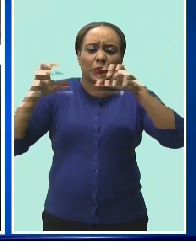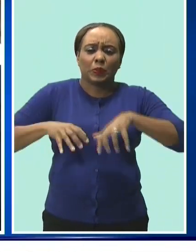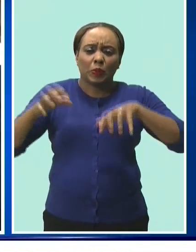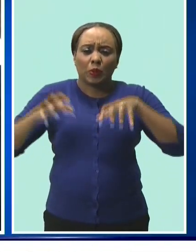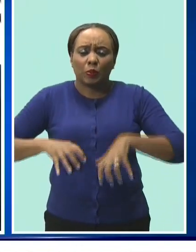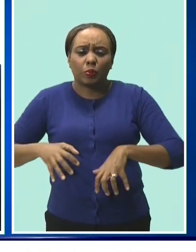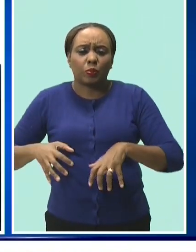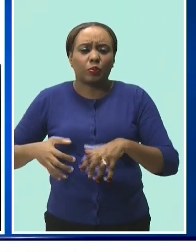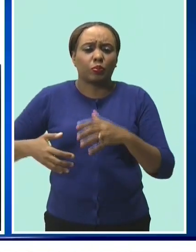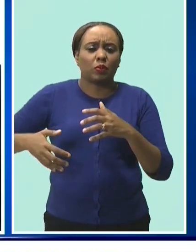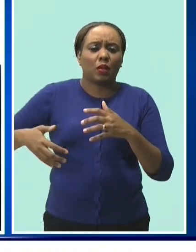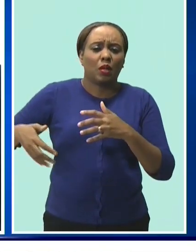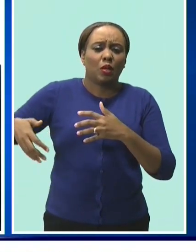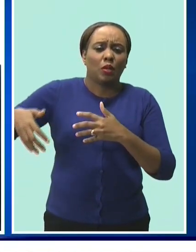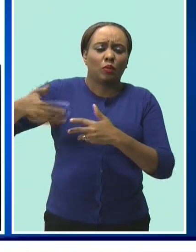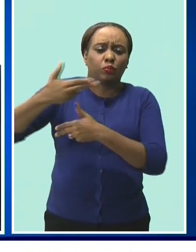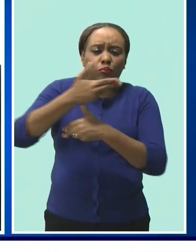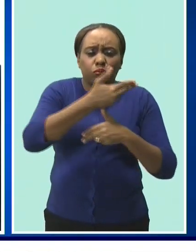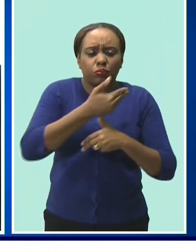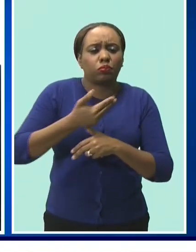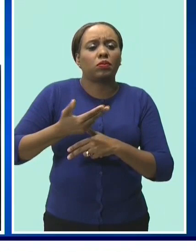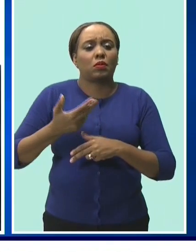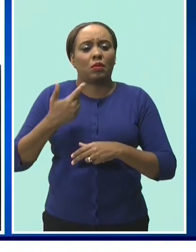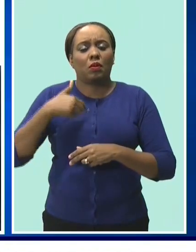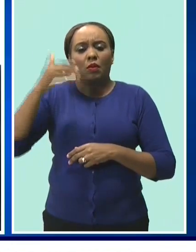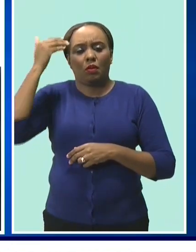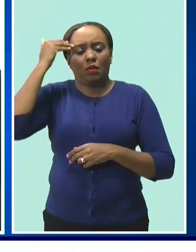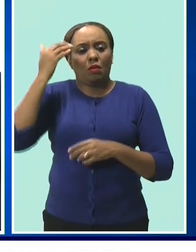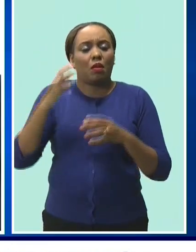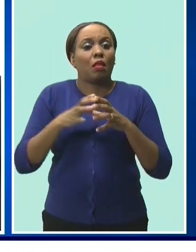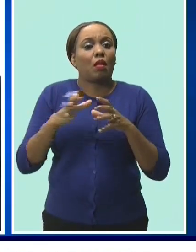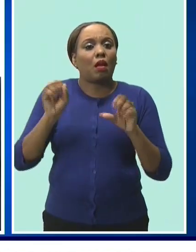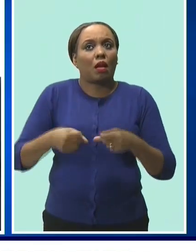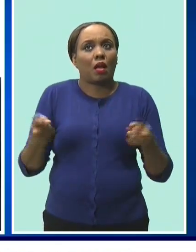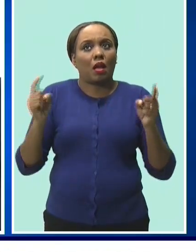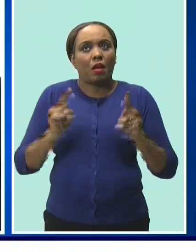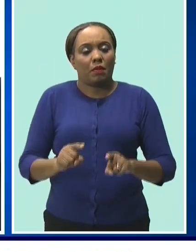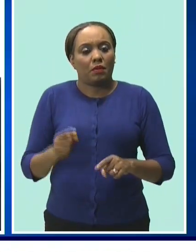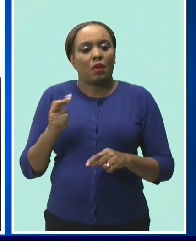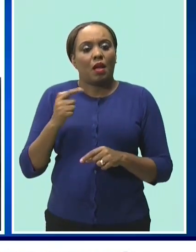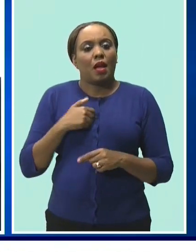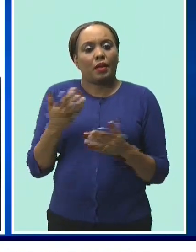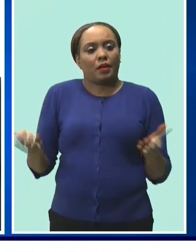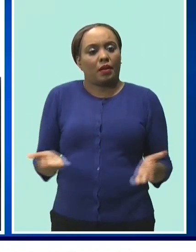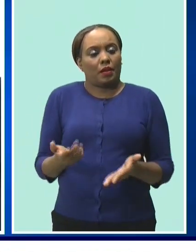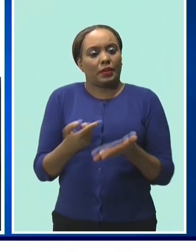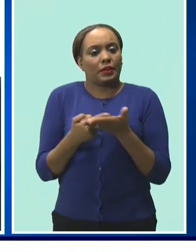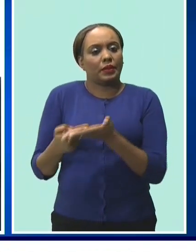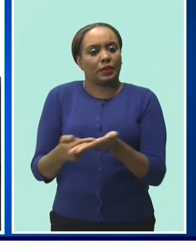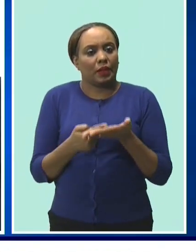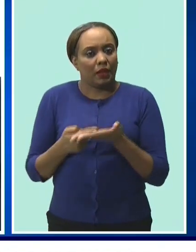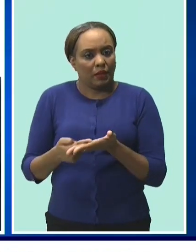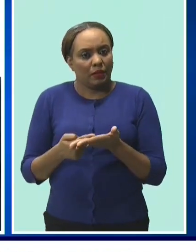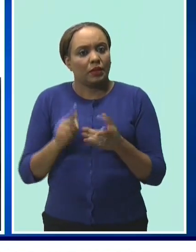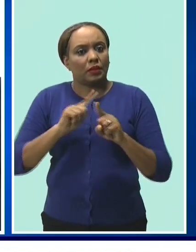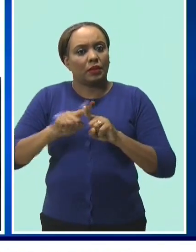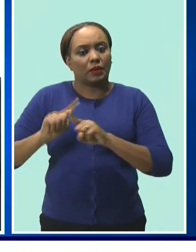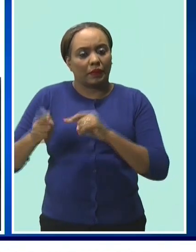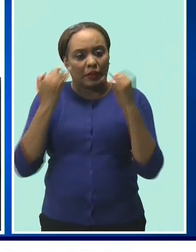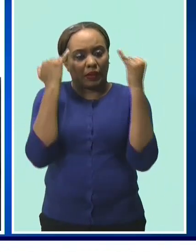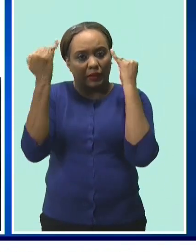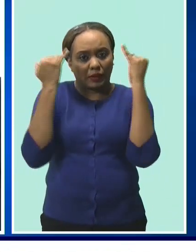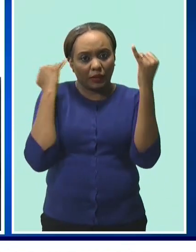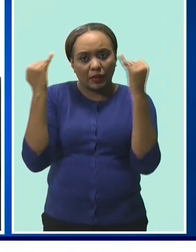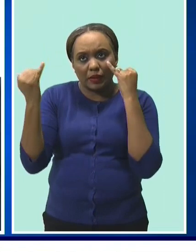can give assistance. We have a lot of specialists there, so I'm here to discuss that also with Mr. Jackson and